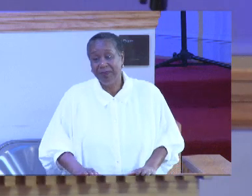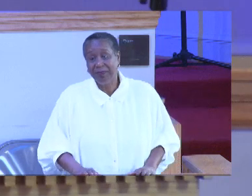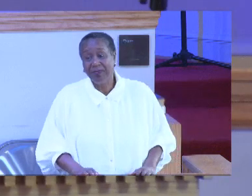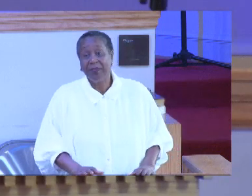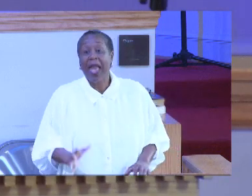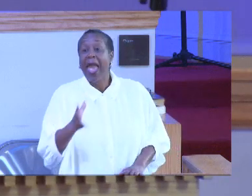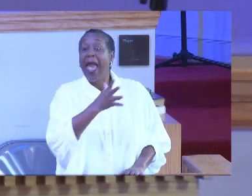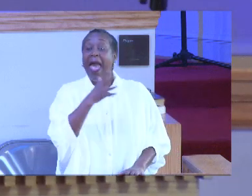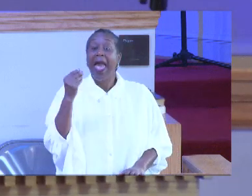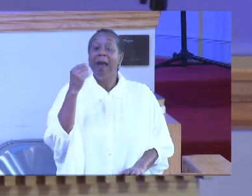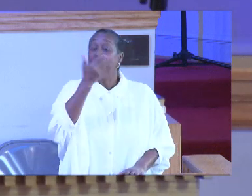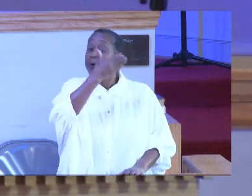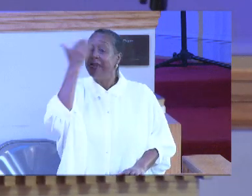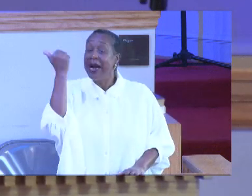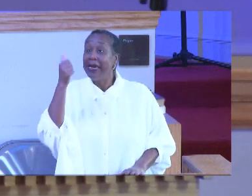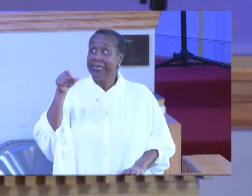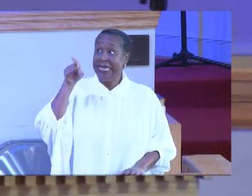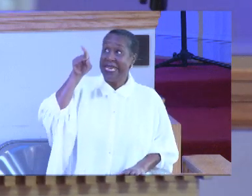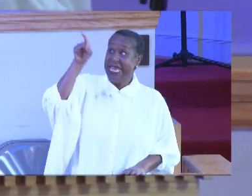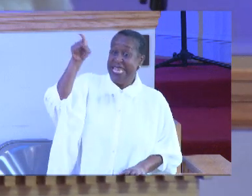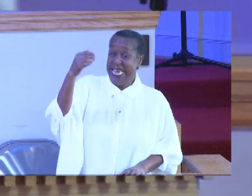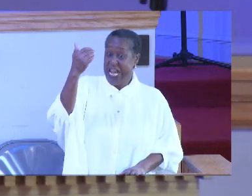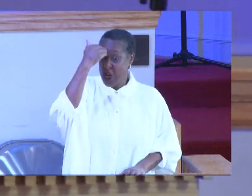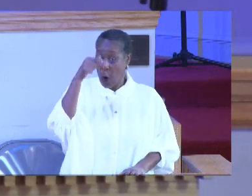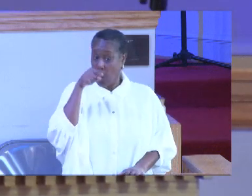And because he knows her,